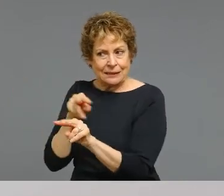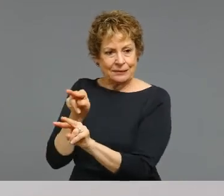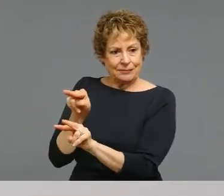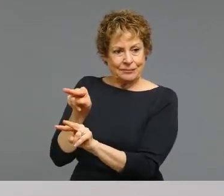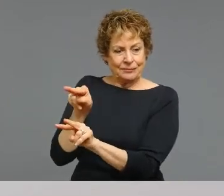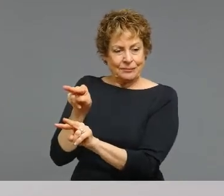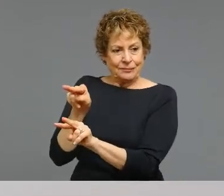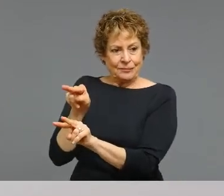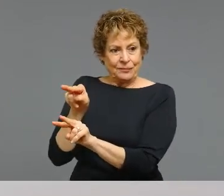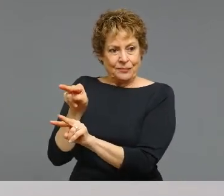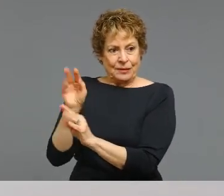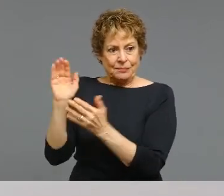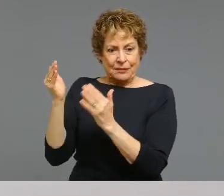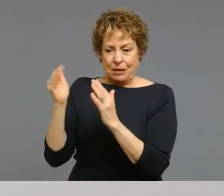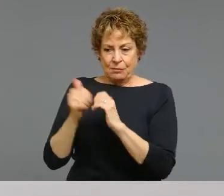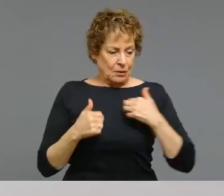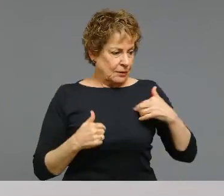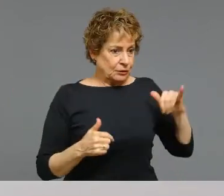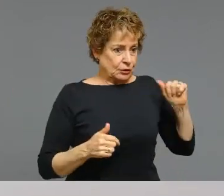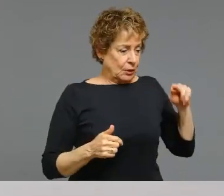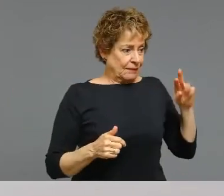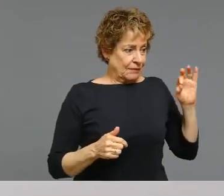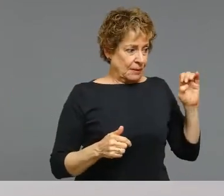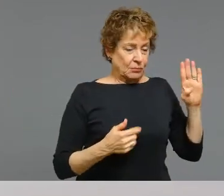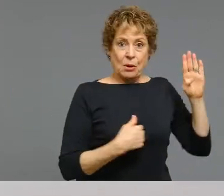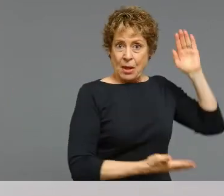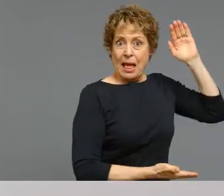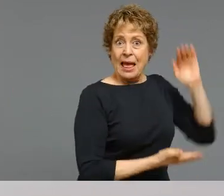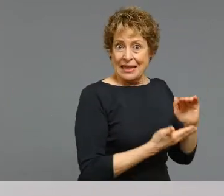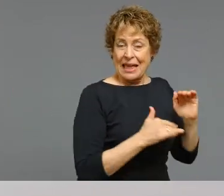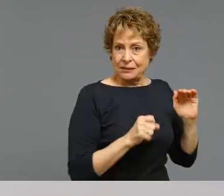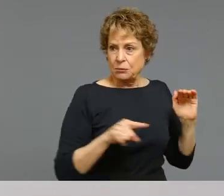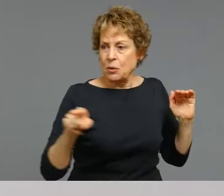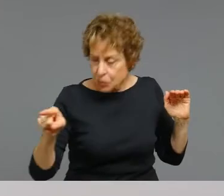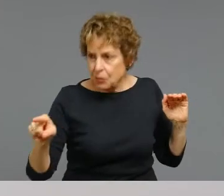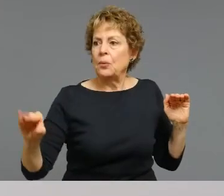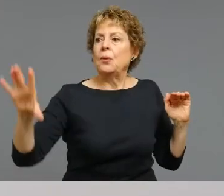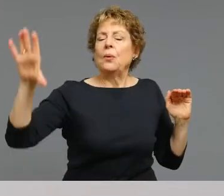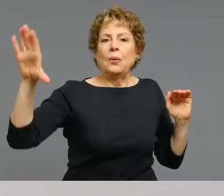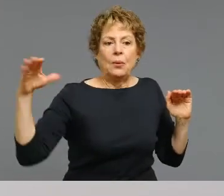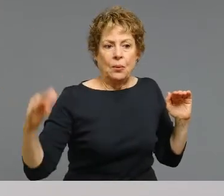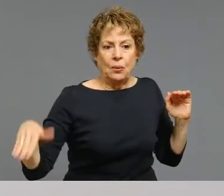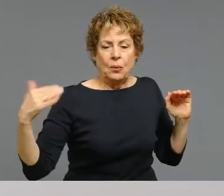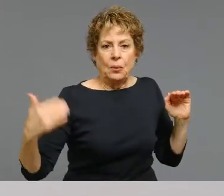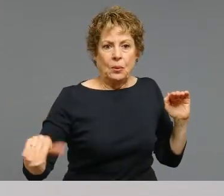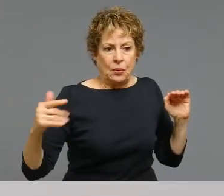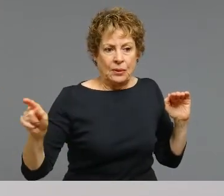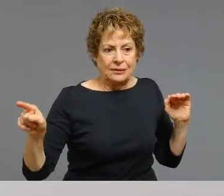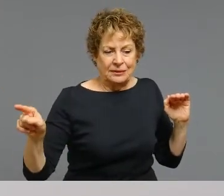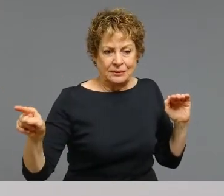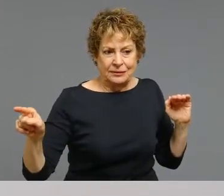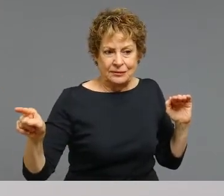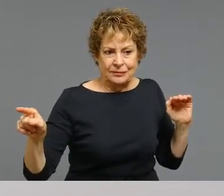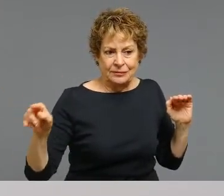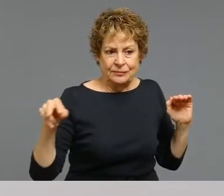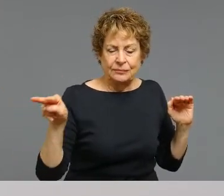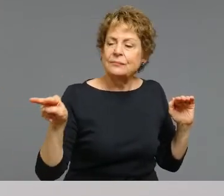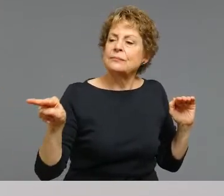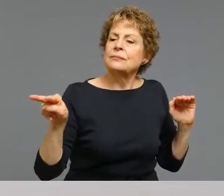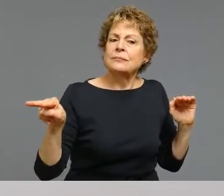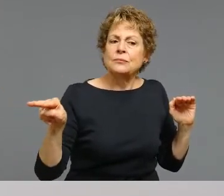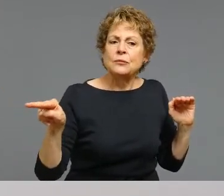in January and February. I think we're kind of watching to see what the impacts of some of these